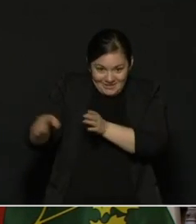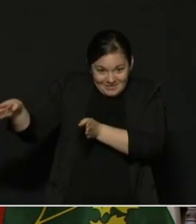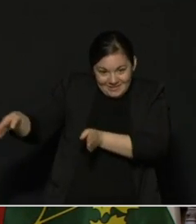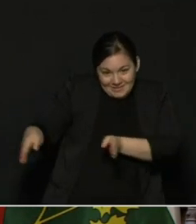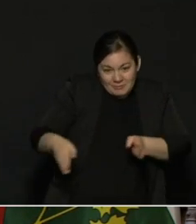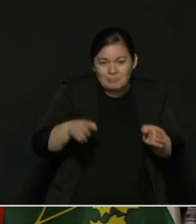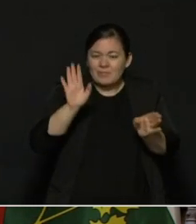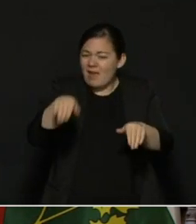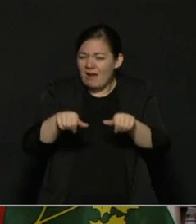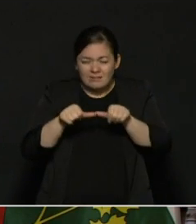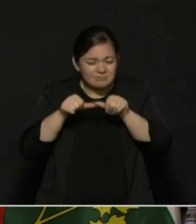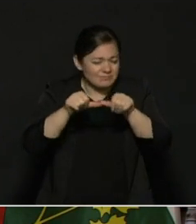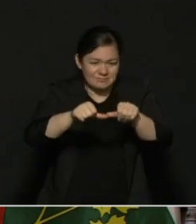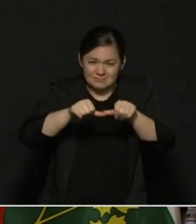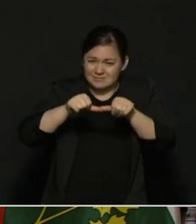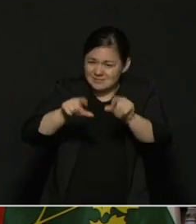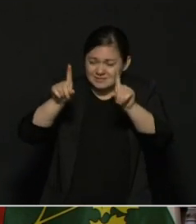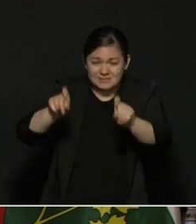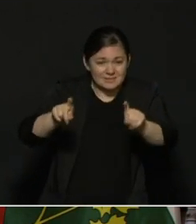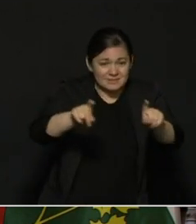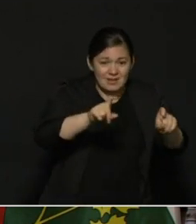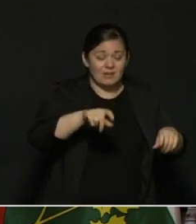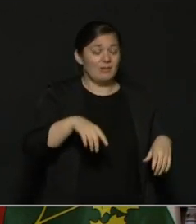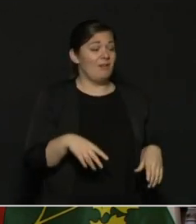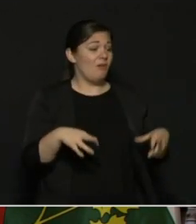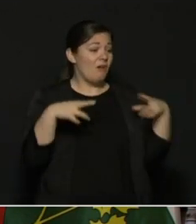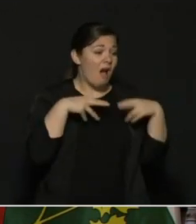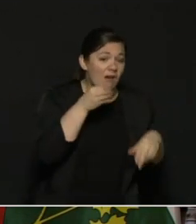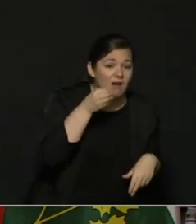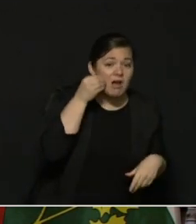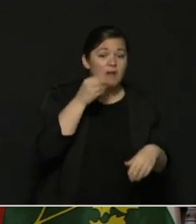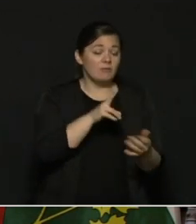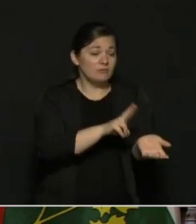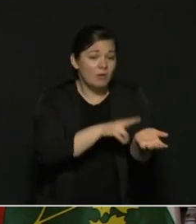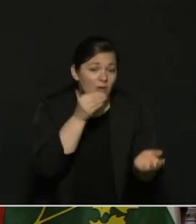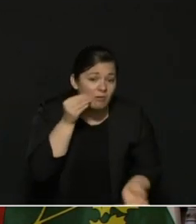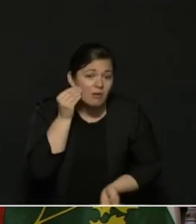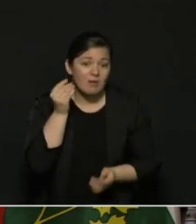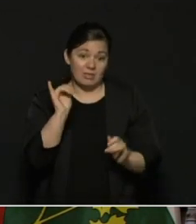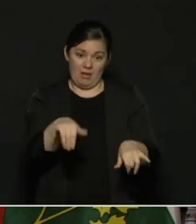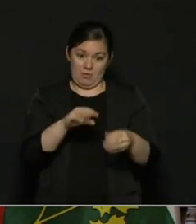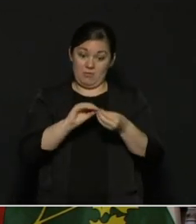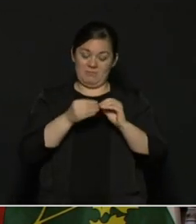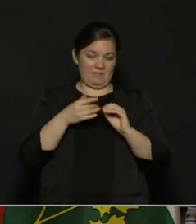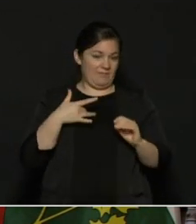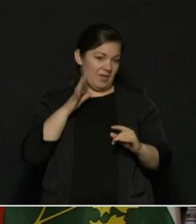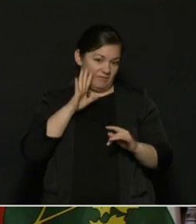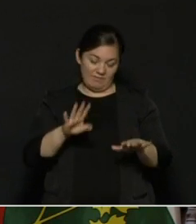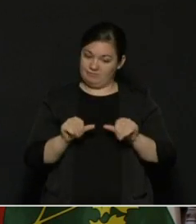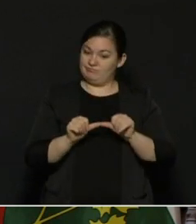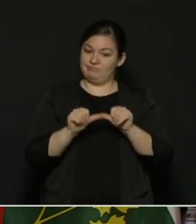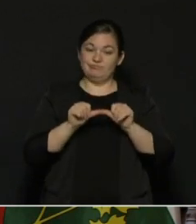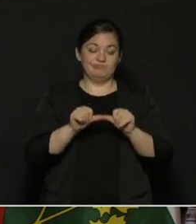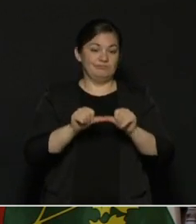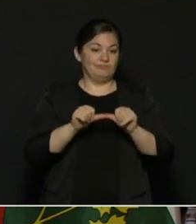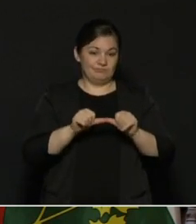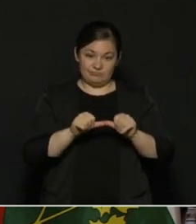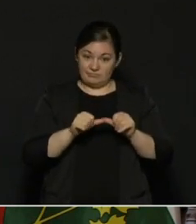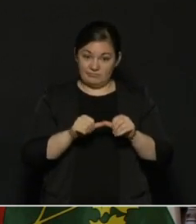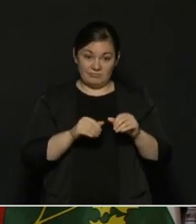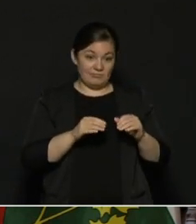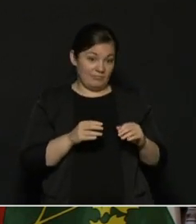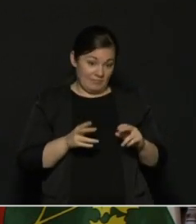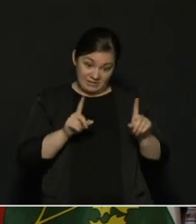other homes. So I can't see us backing off that number anytime too soon until we have undertaken and completed that task over the